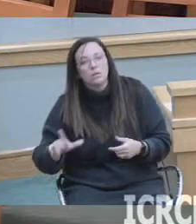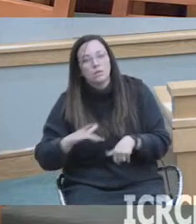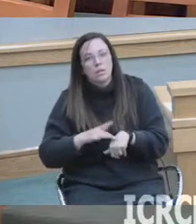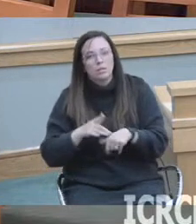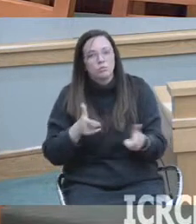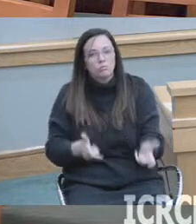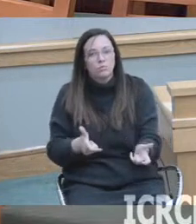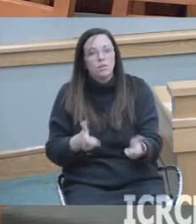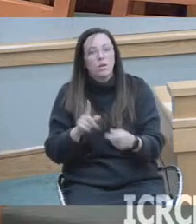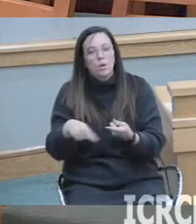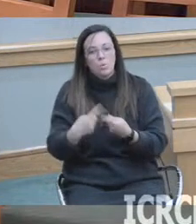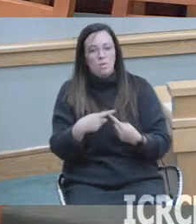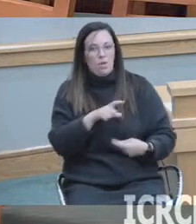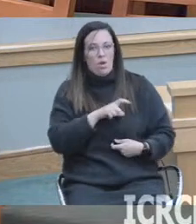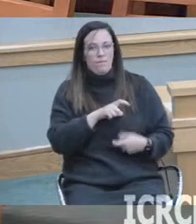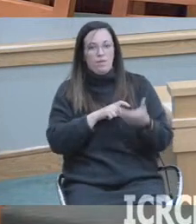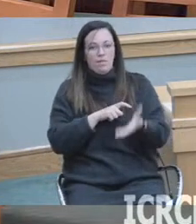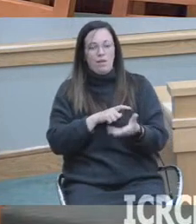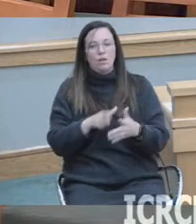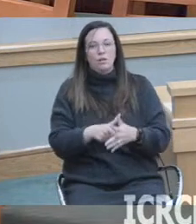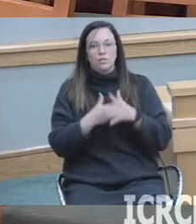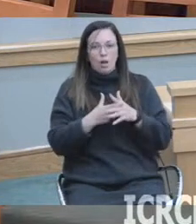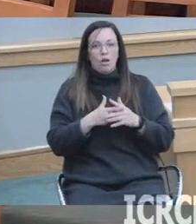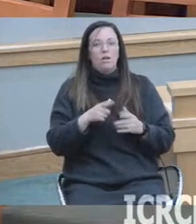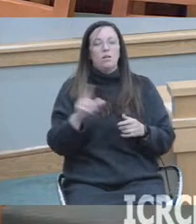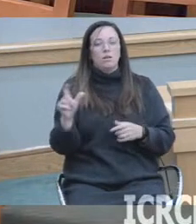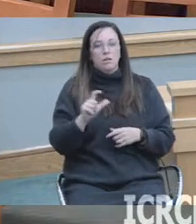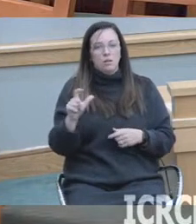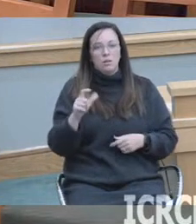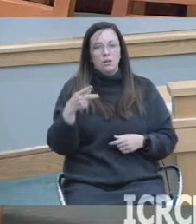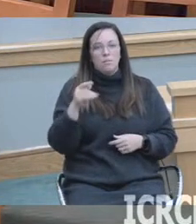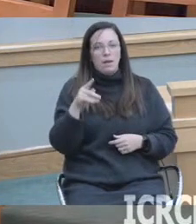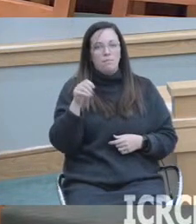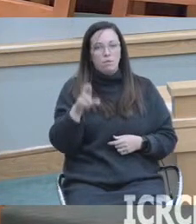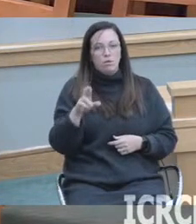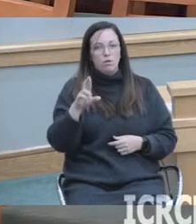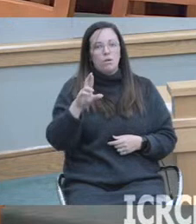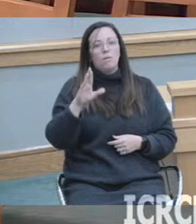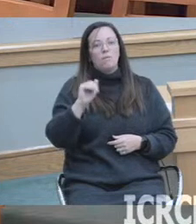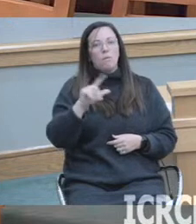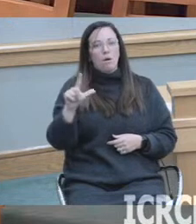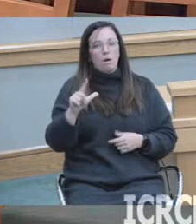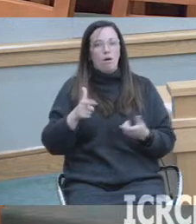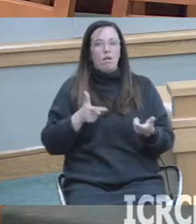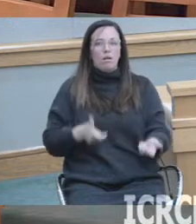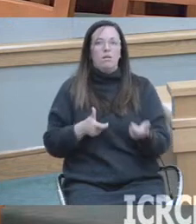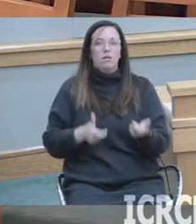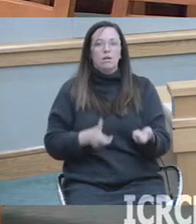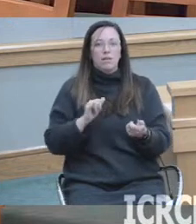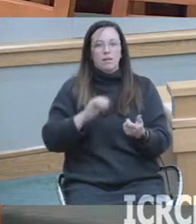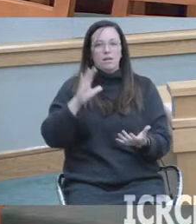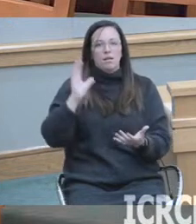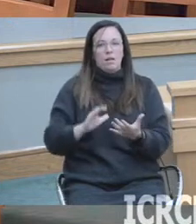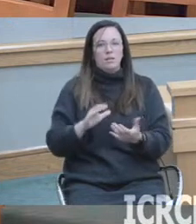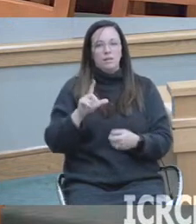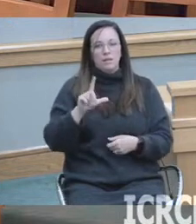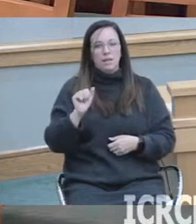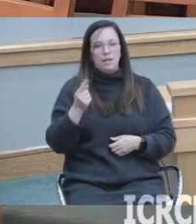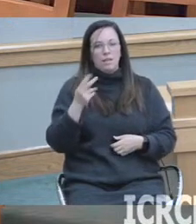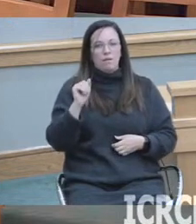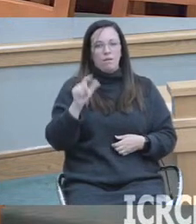when officers on the scene there start deploying a pepper ball, less than lethal gun, which got him to back away, and he was eventually taken